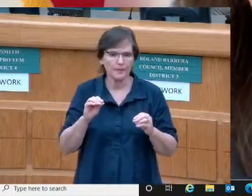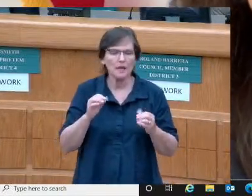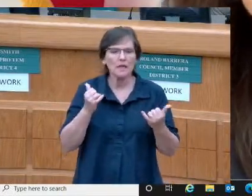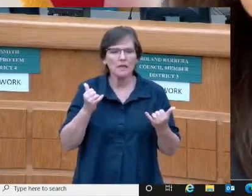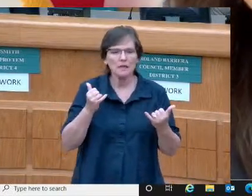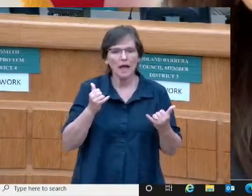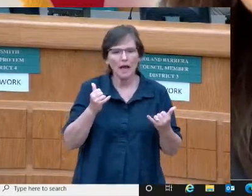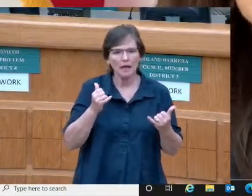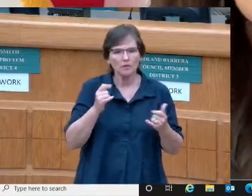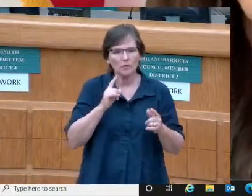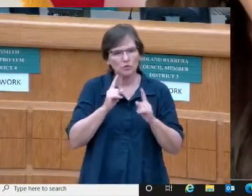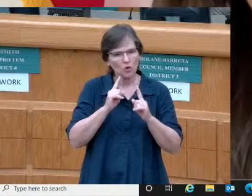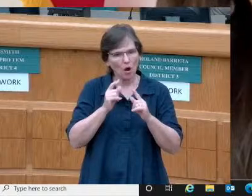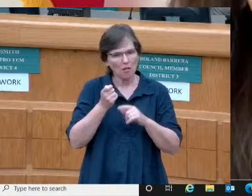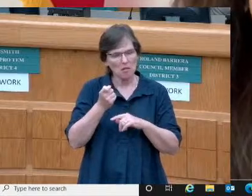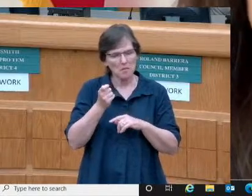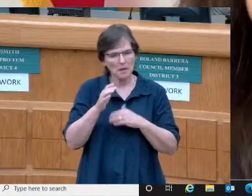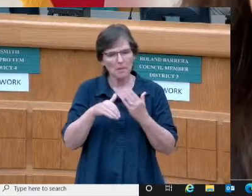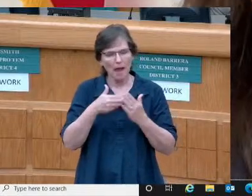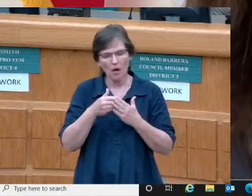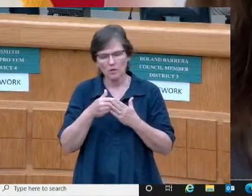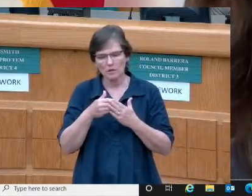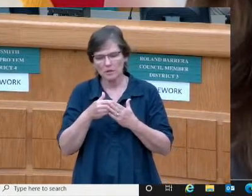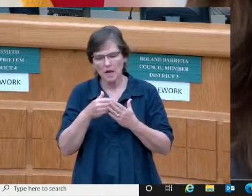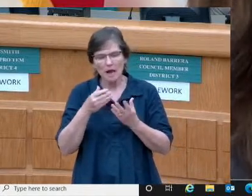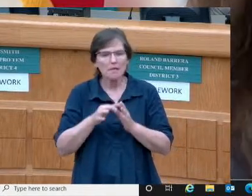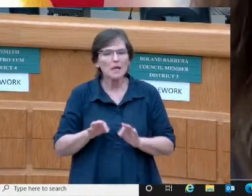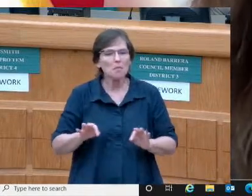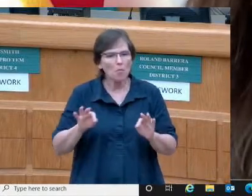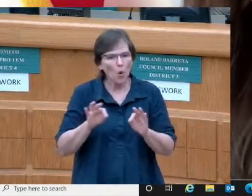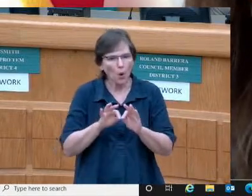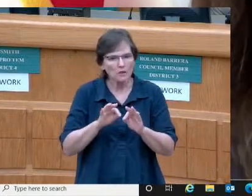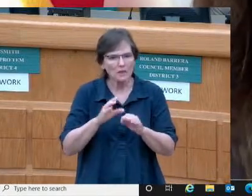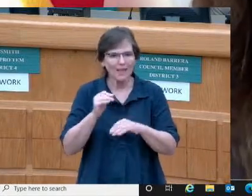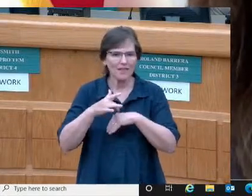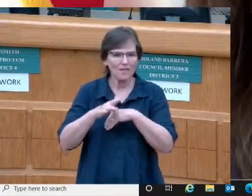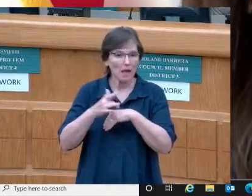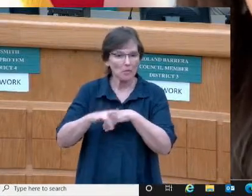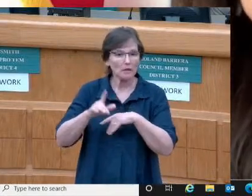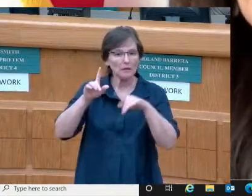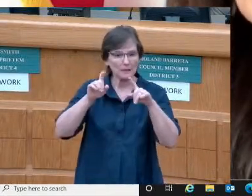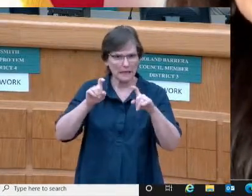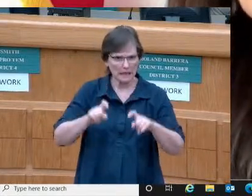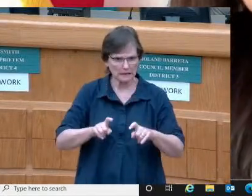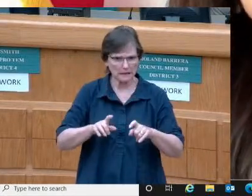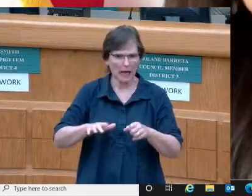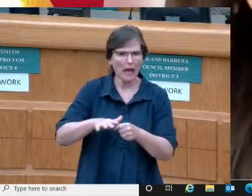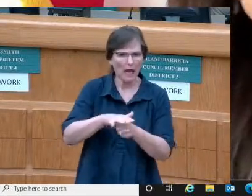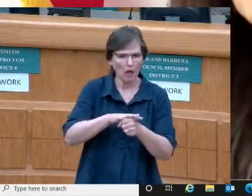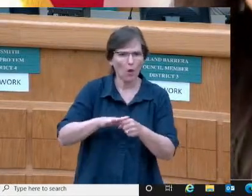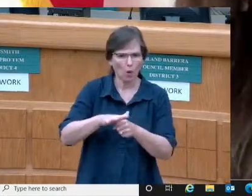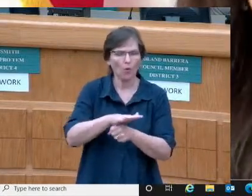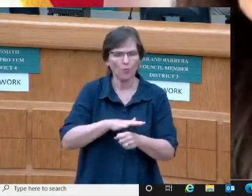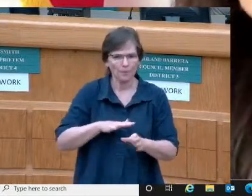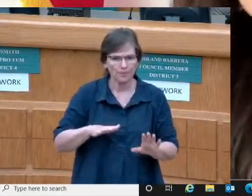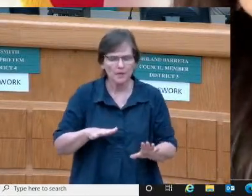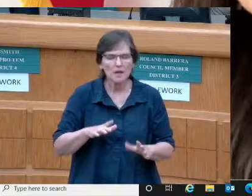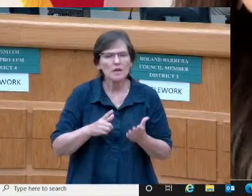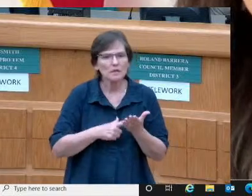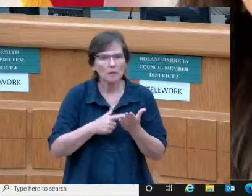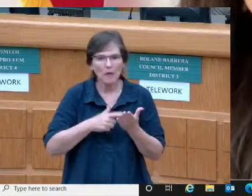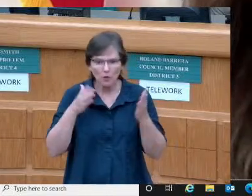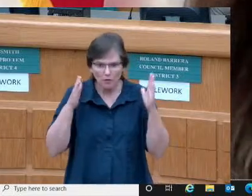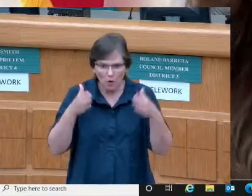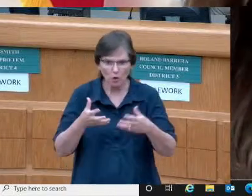talk to you and written some notes about the importance and availability of testing in our community. You know, sometimes we get so focused